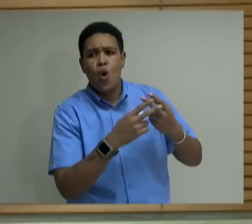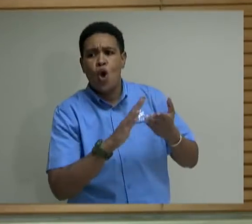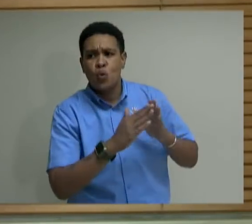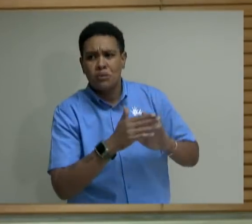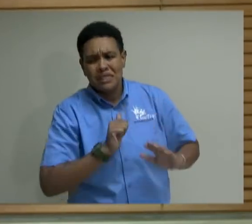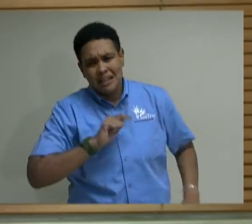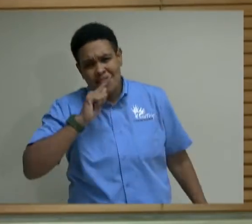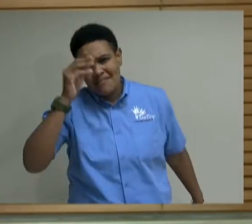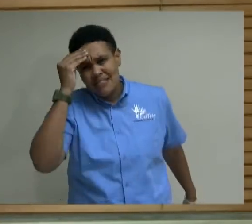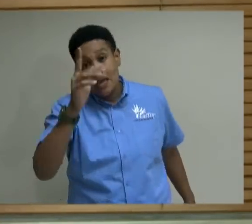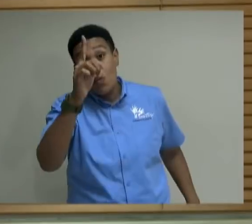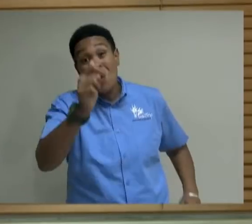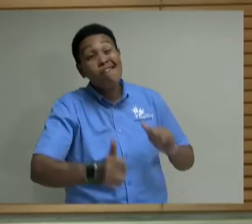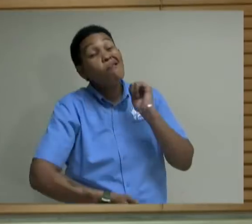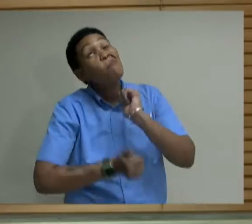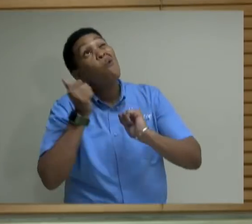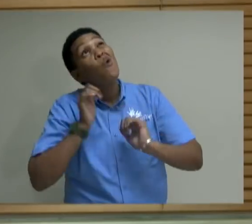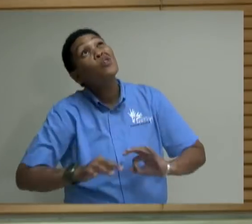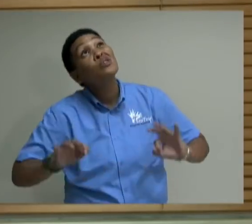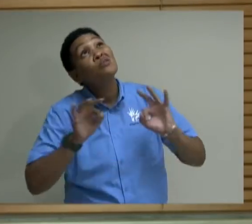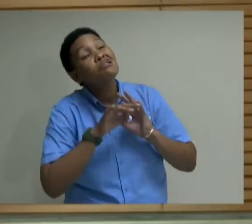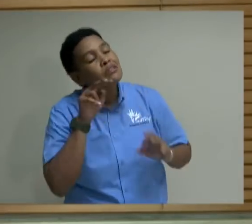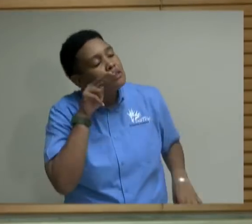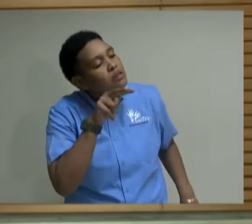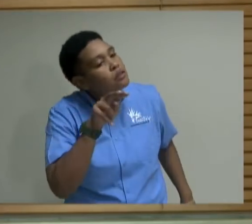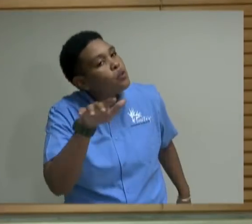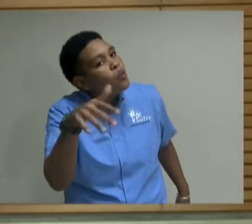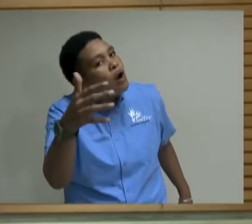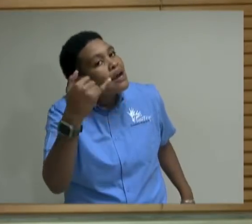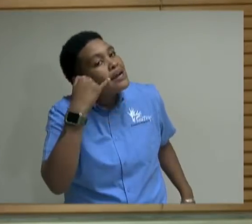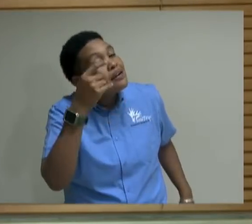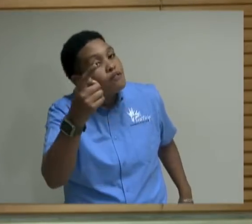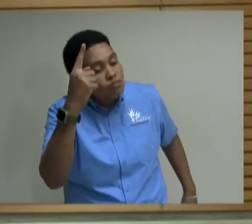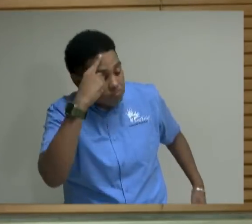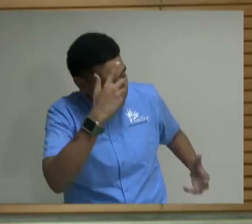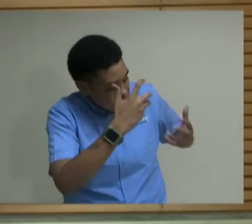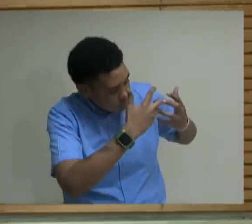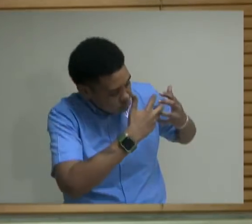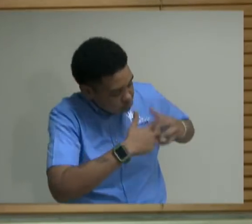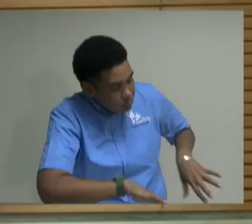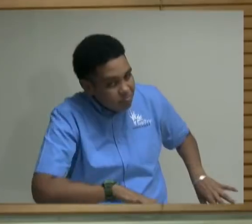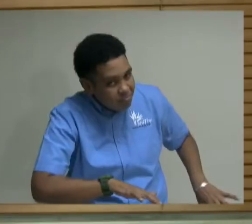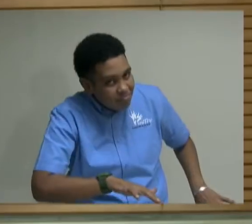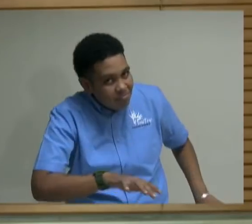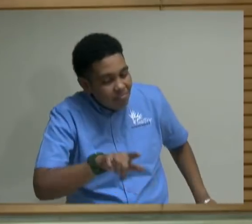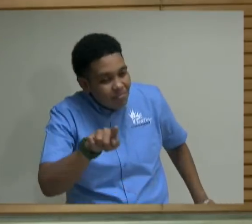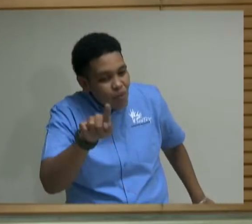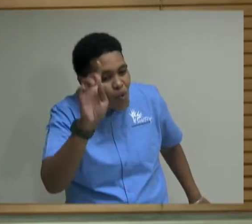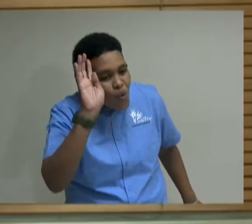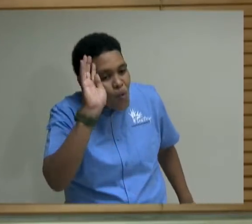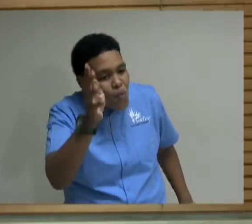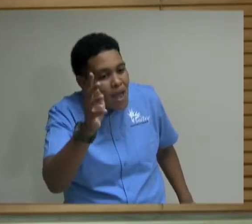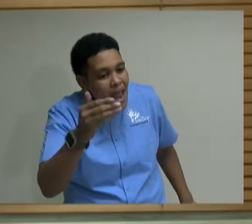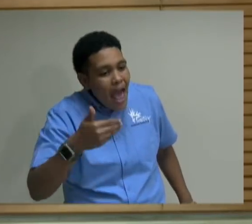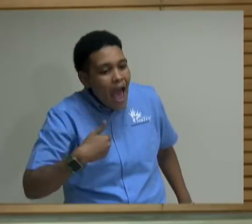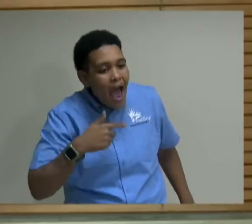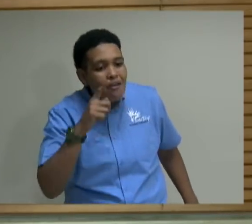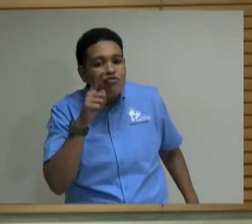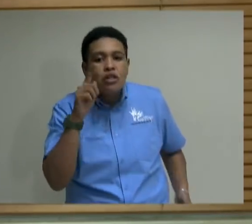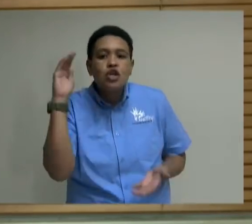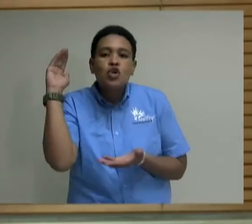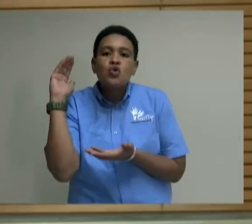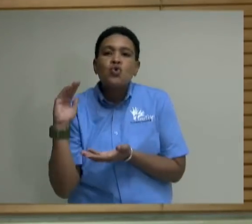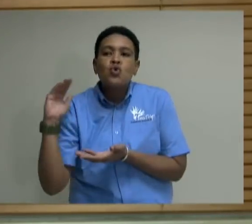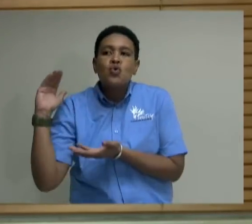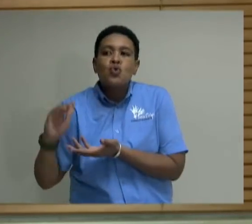I think one of the most important things to recognize is if you comply, then you will have the case